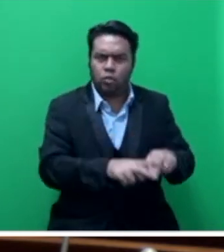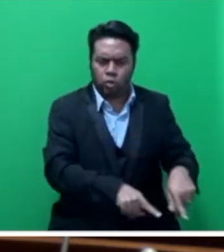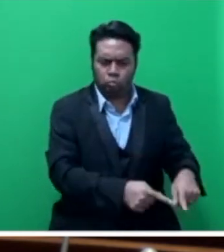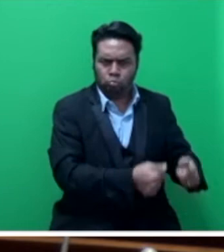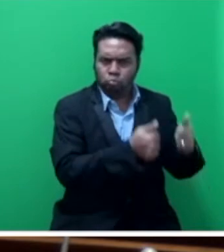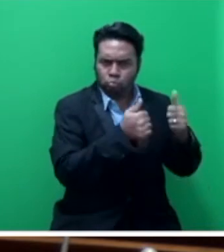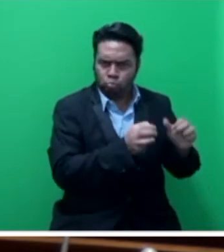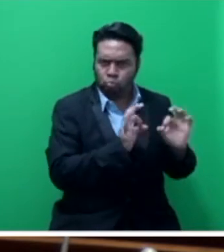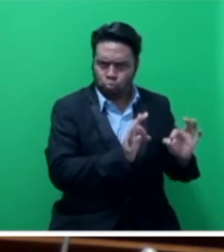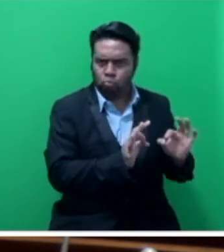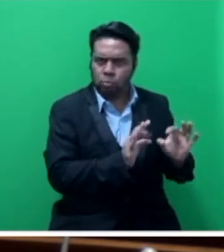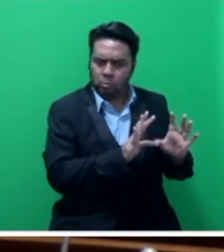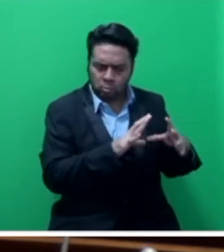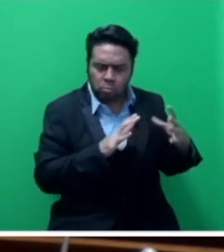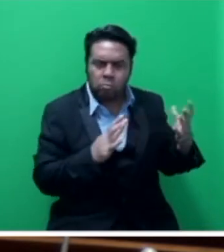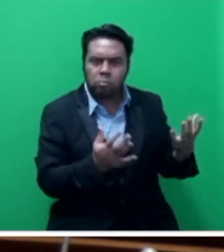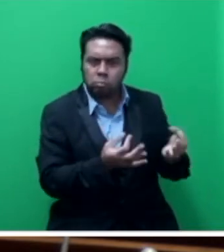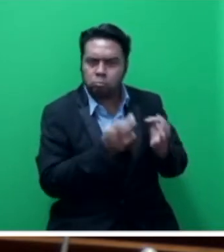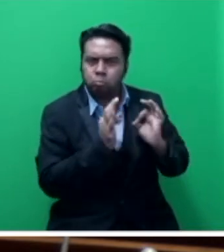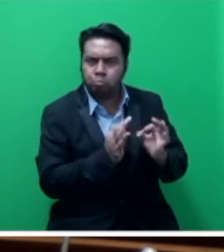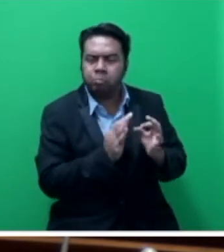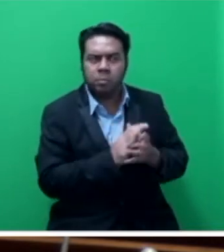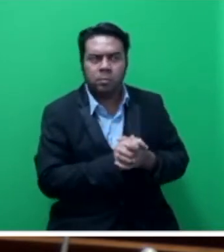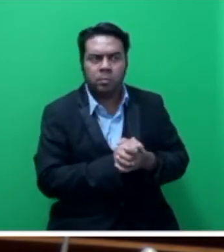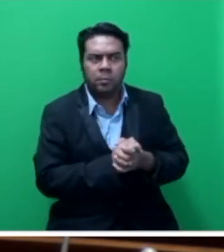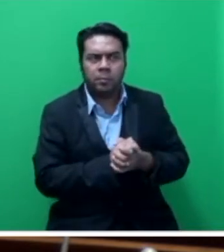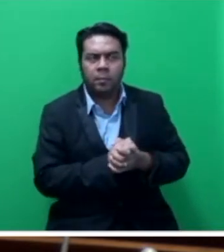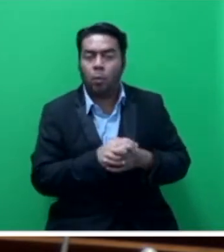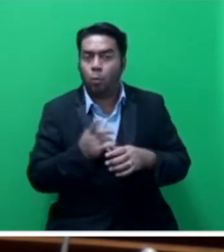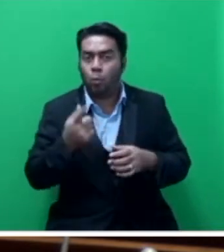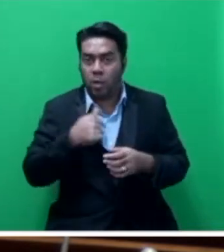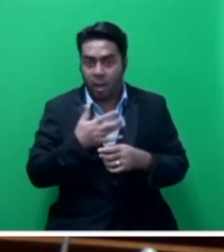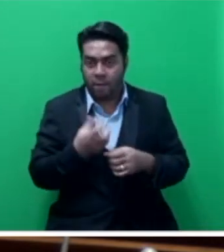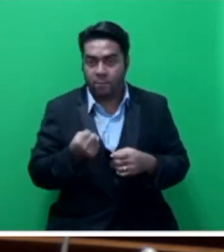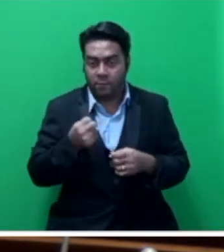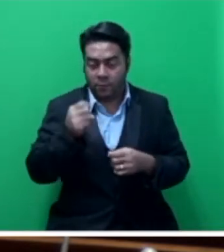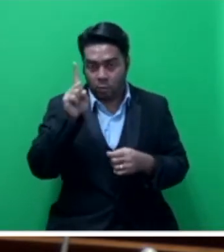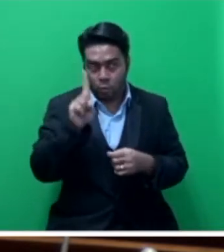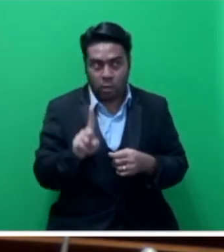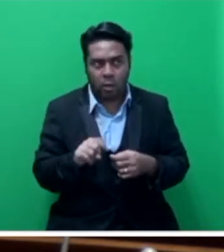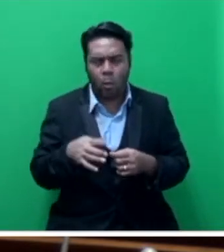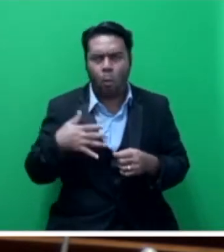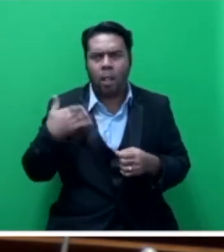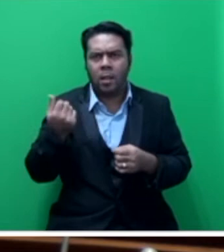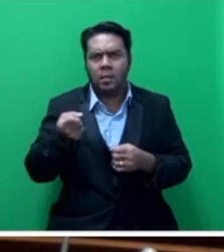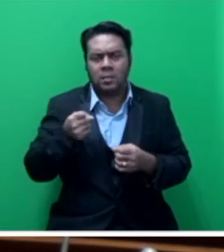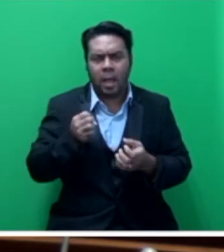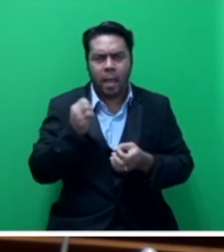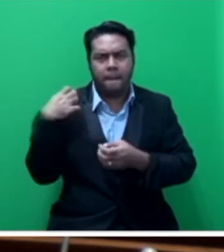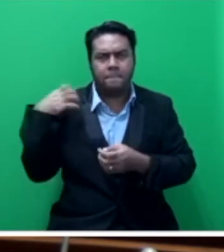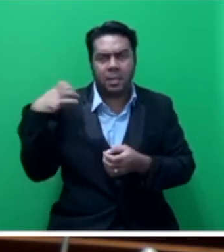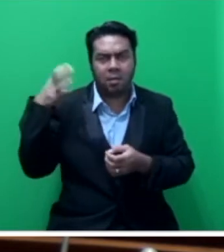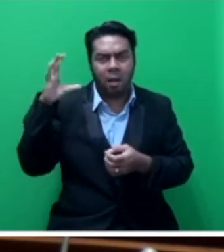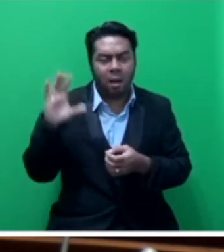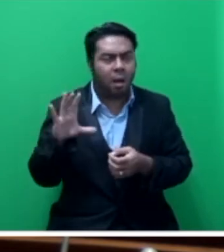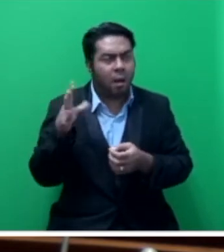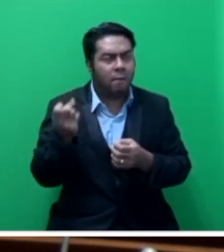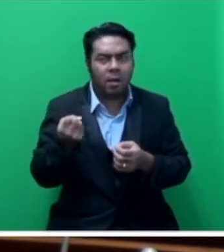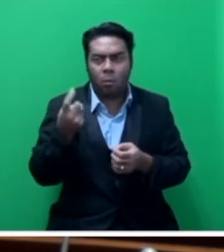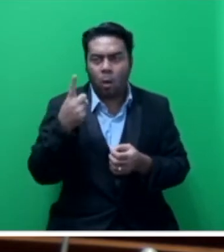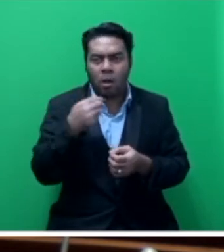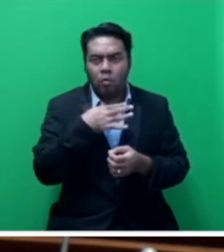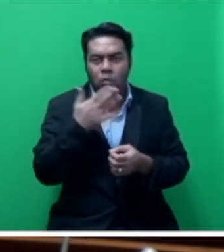To date, Tourism Fiji has 187 nominated wellness ambassadors, with about 162 of the